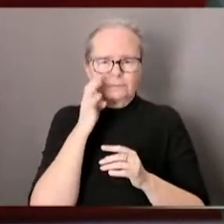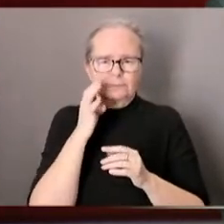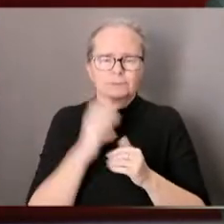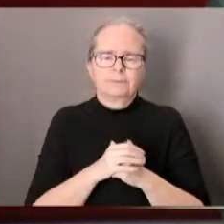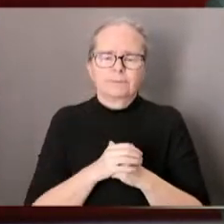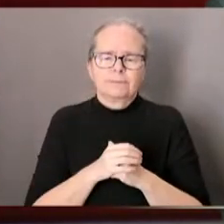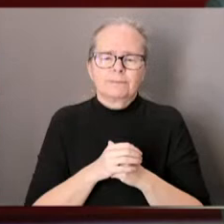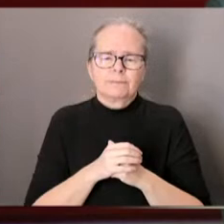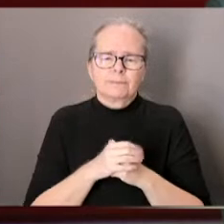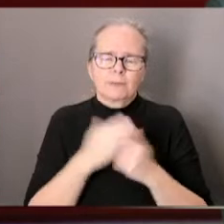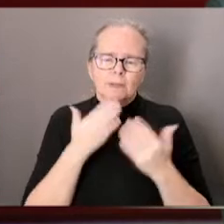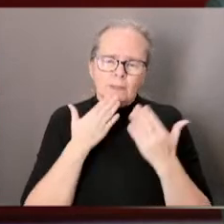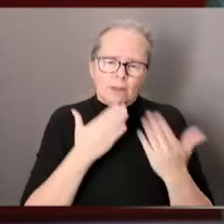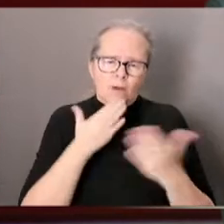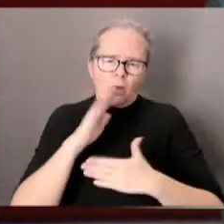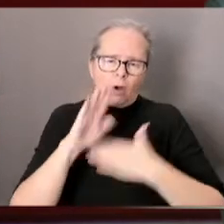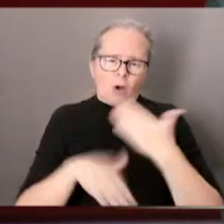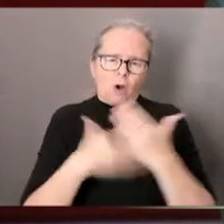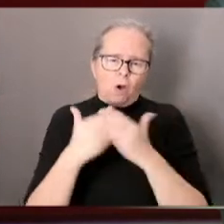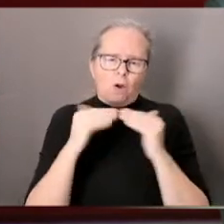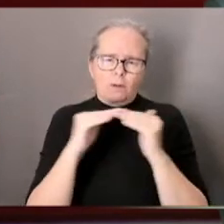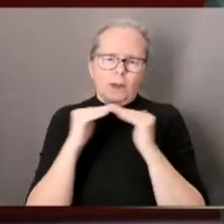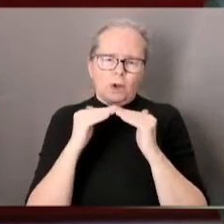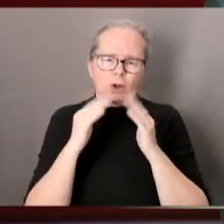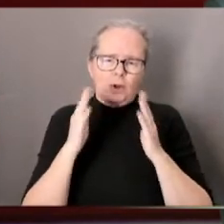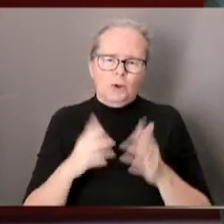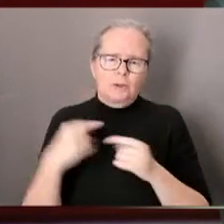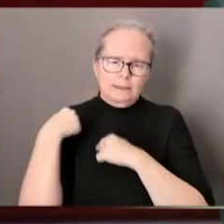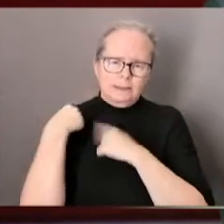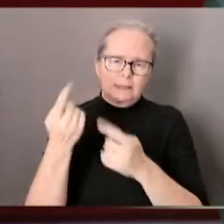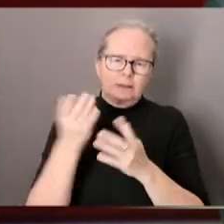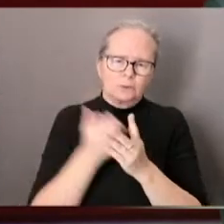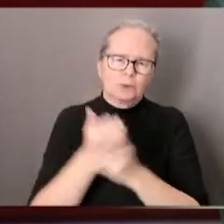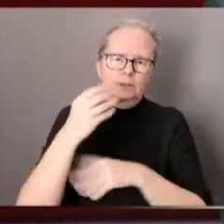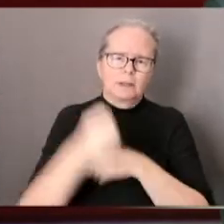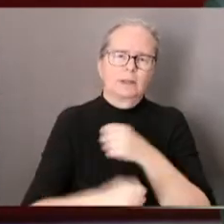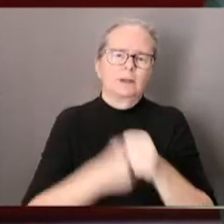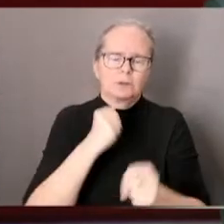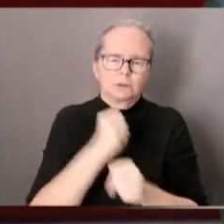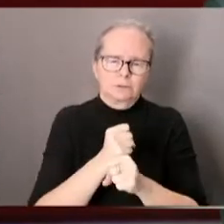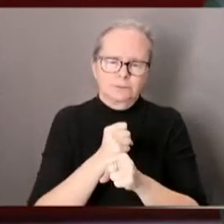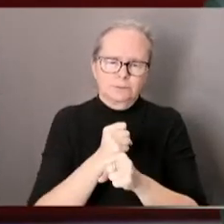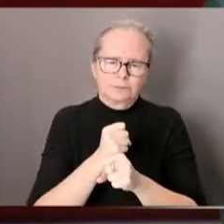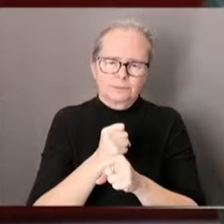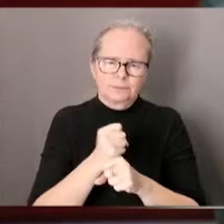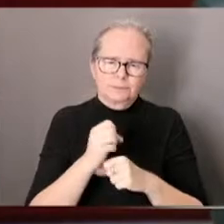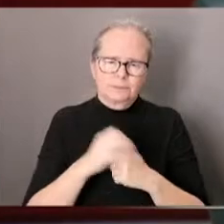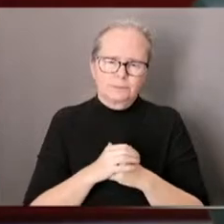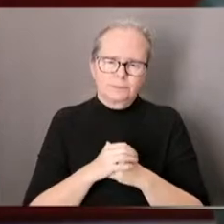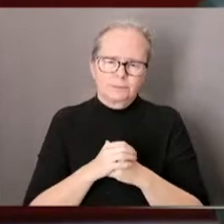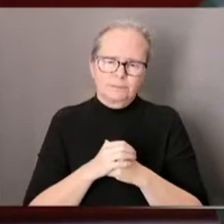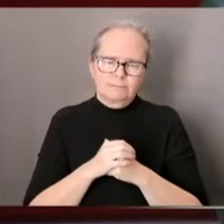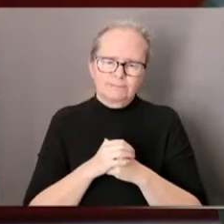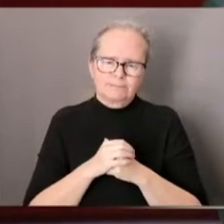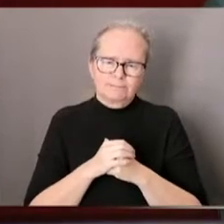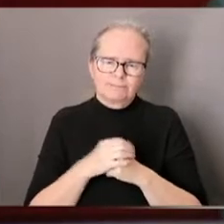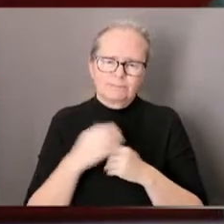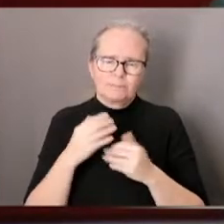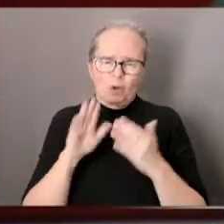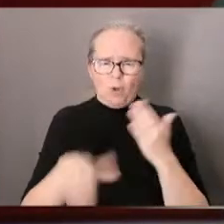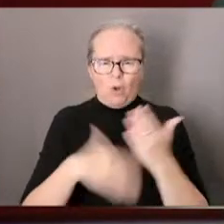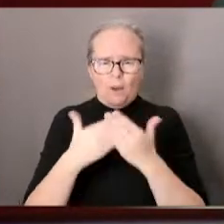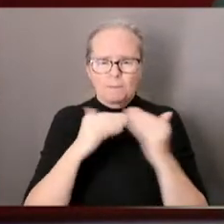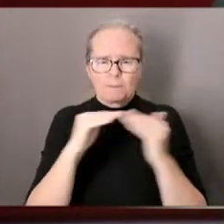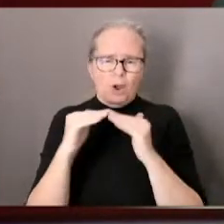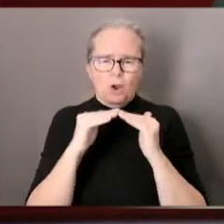these past few years to send Arden the prime minister of New New Zealand said I really rebel against